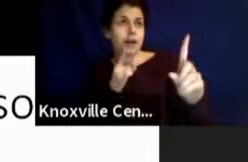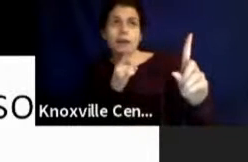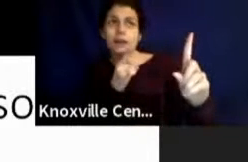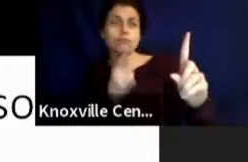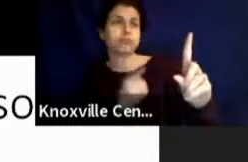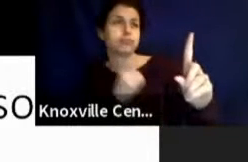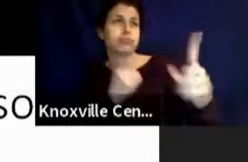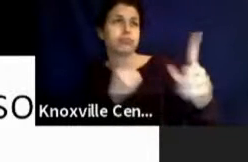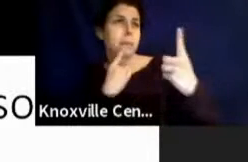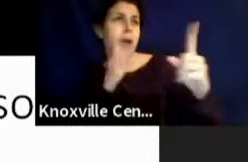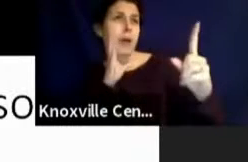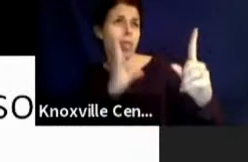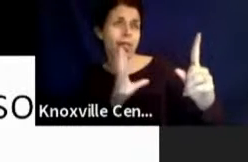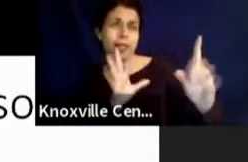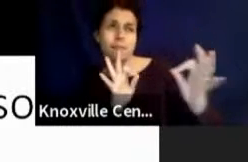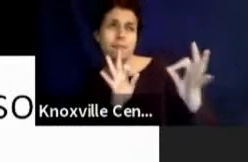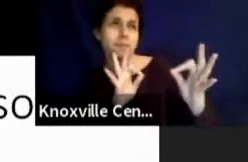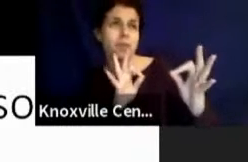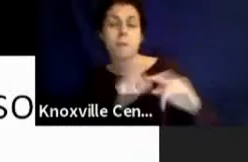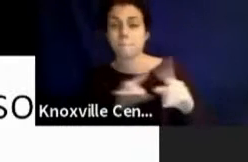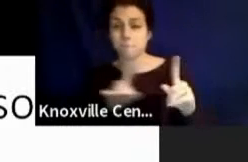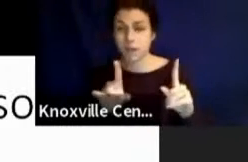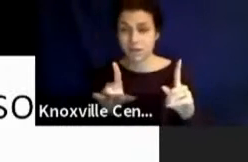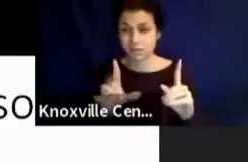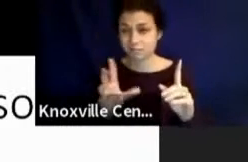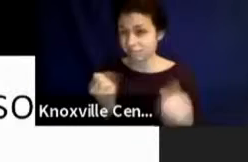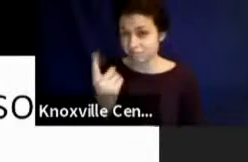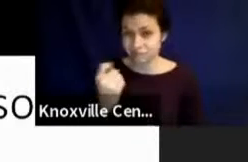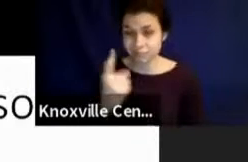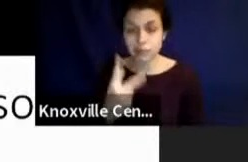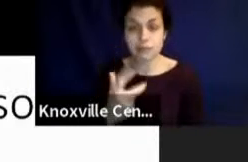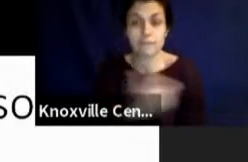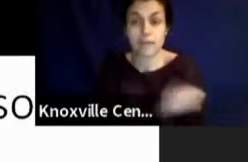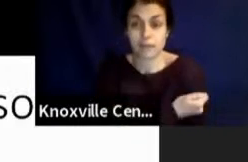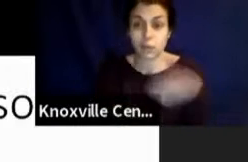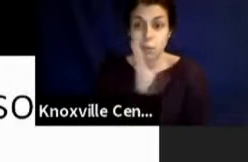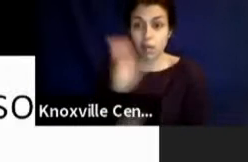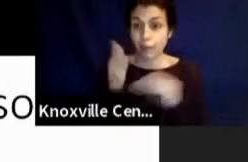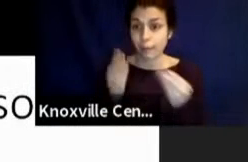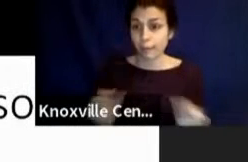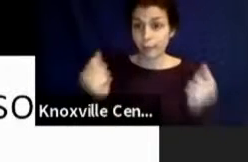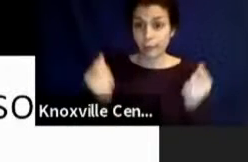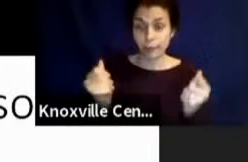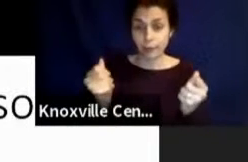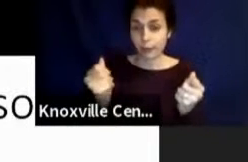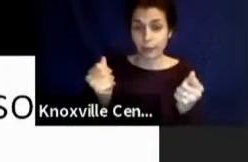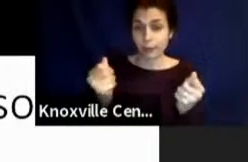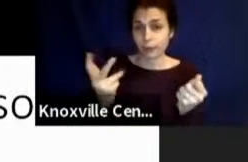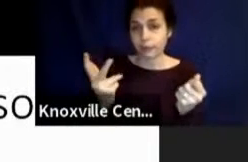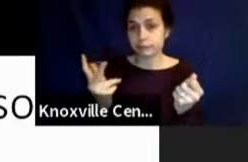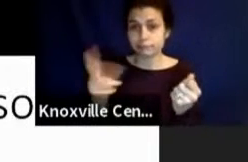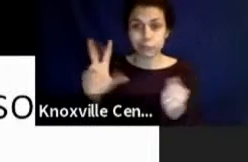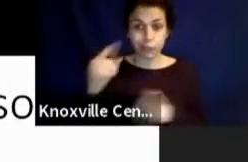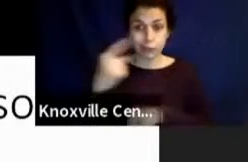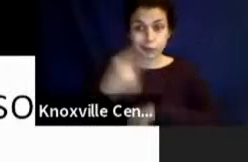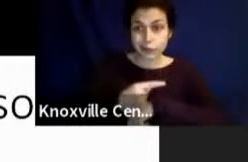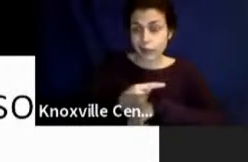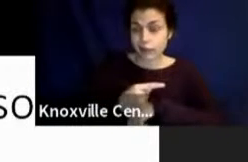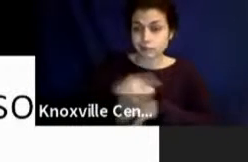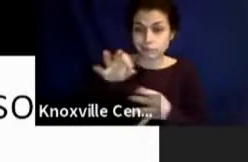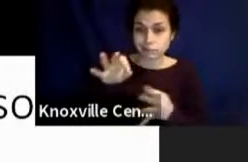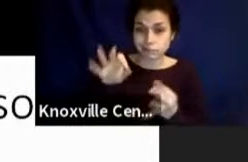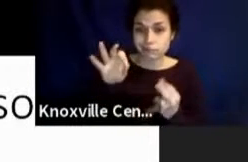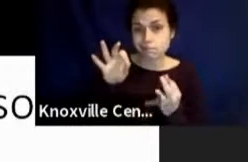don't expect the vaccine to be impactful in the next 30 days on the level, or certainly the